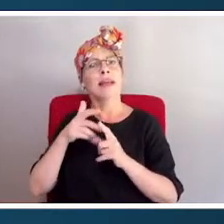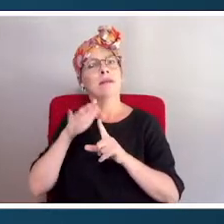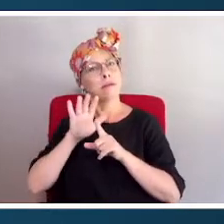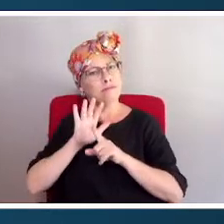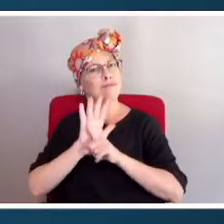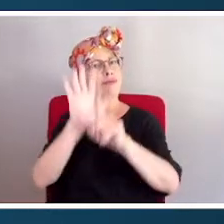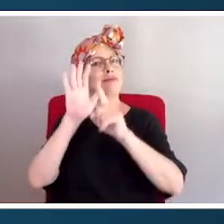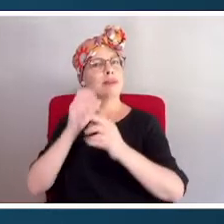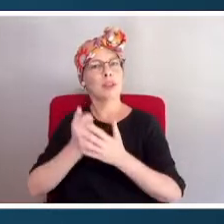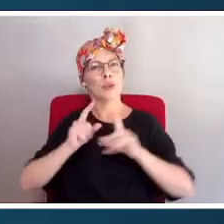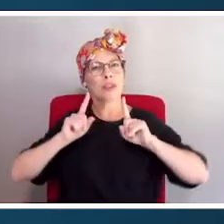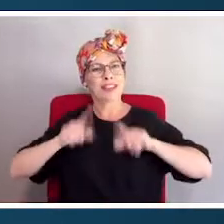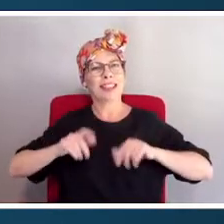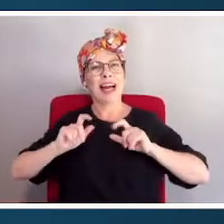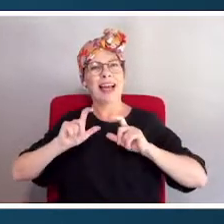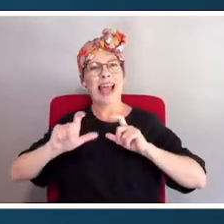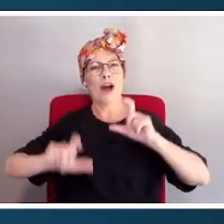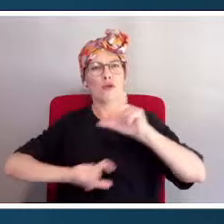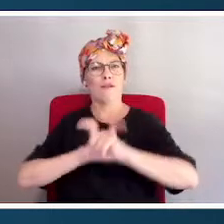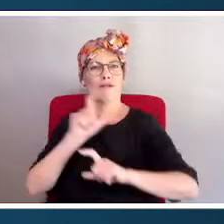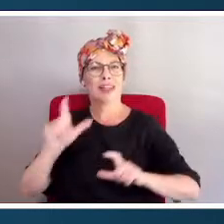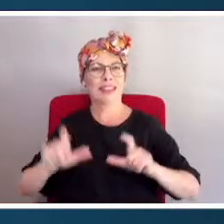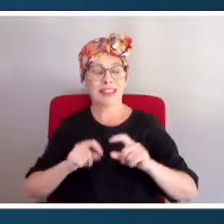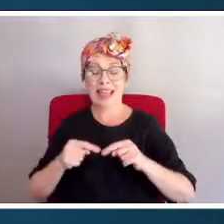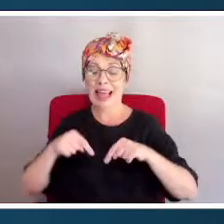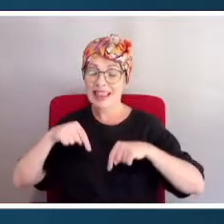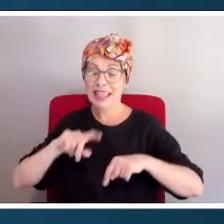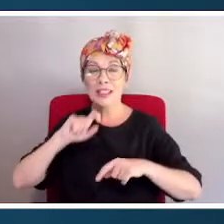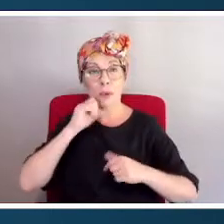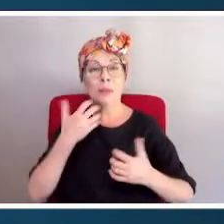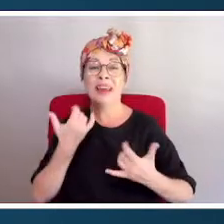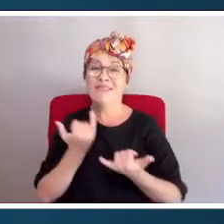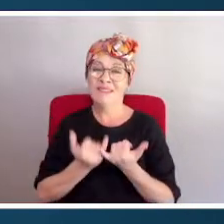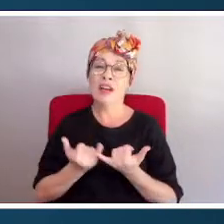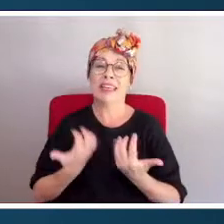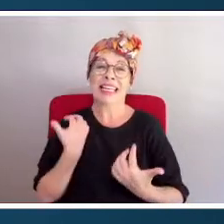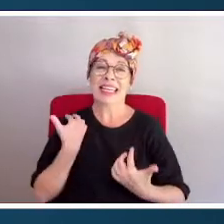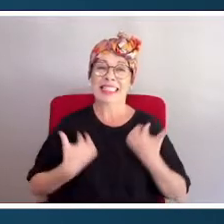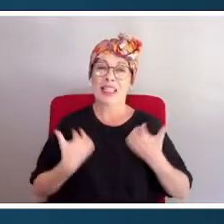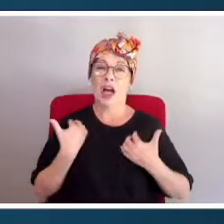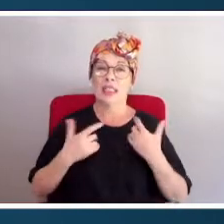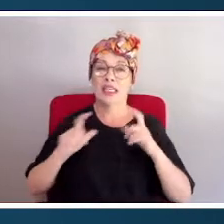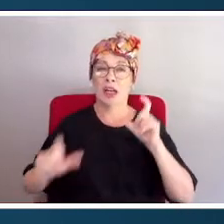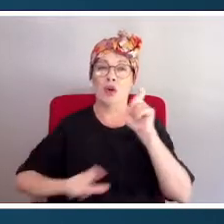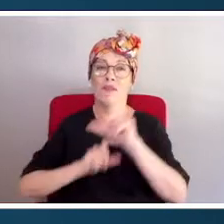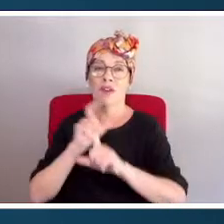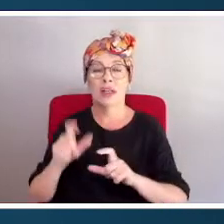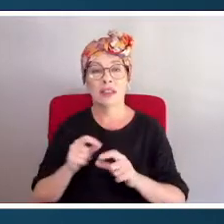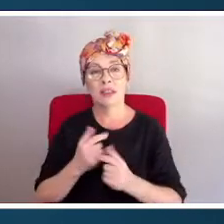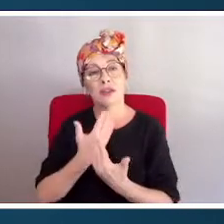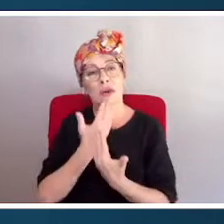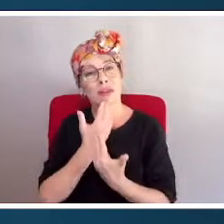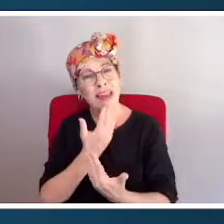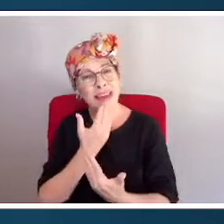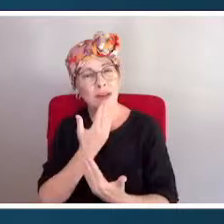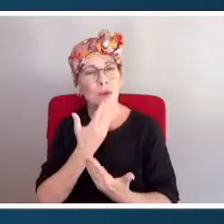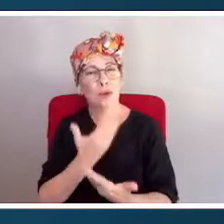us off in what I know is going to be a very exciting conference. So please join me in thanking Professor Prasad once again.